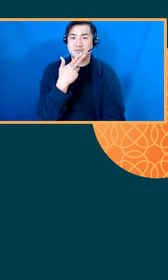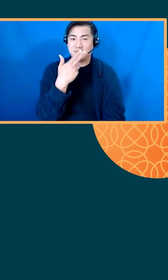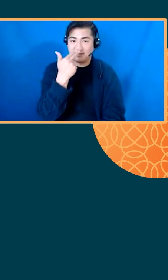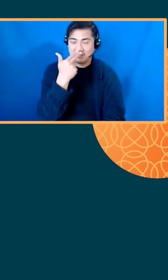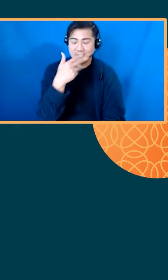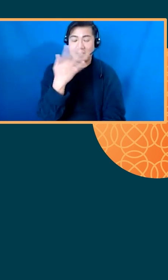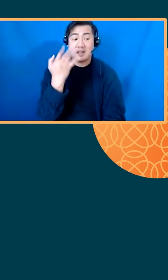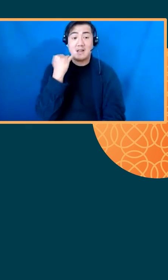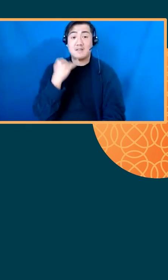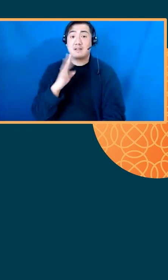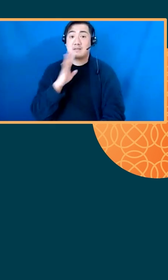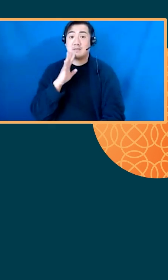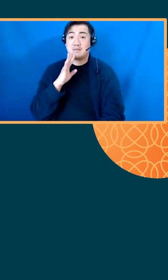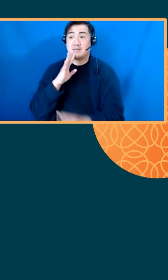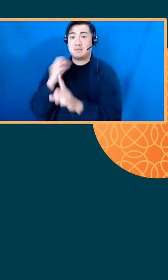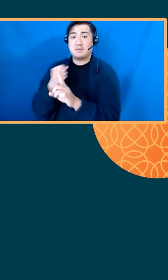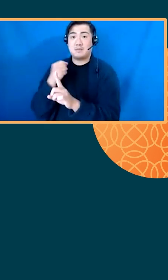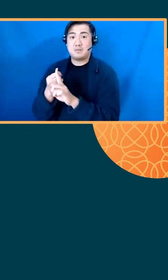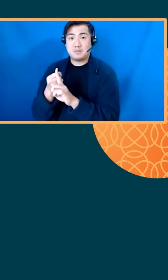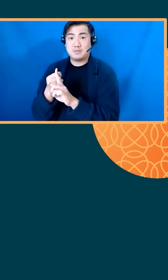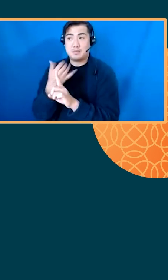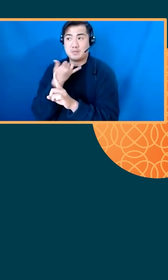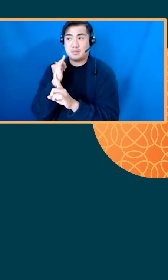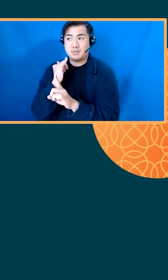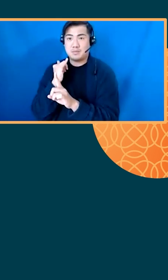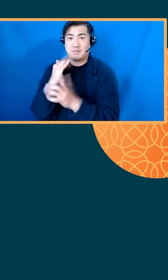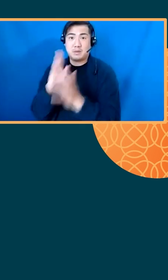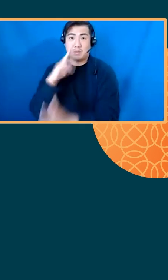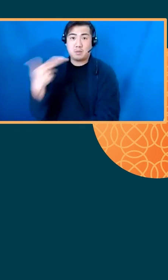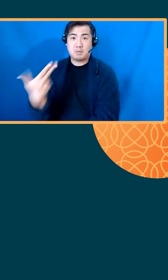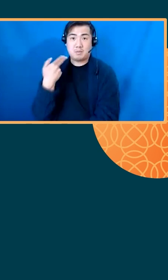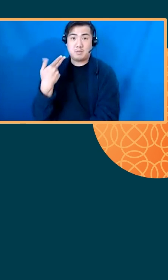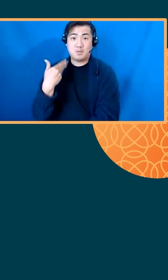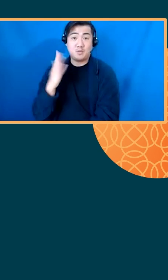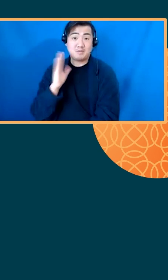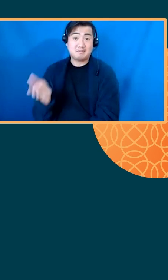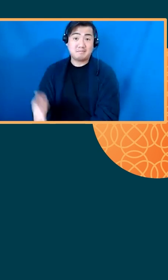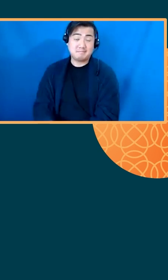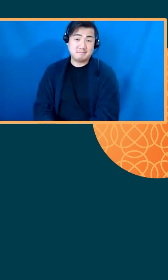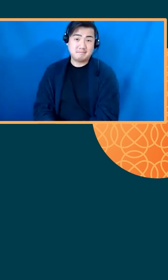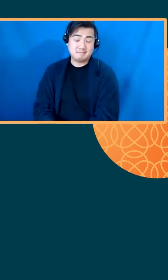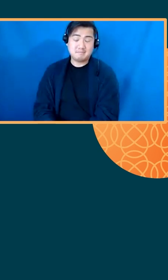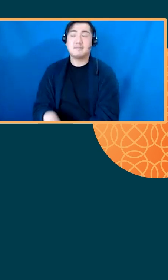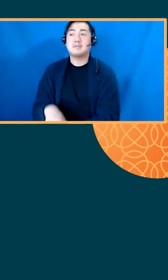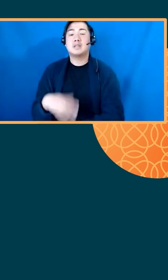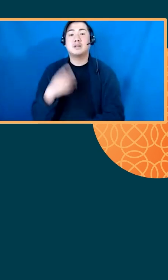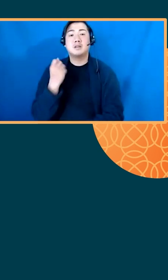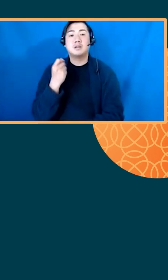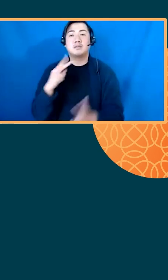of you, your groundedness and your belief system and your